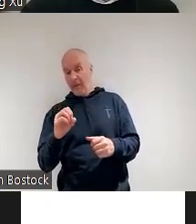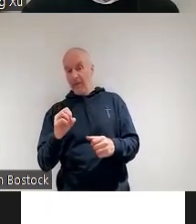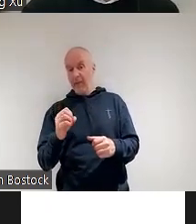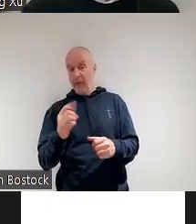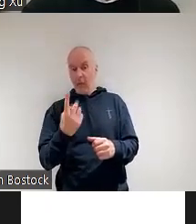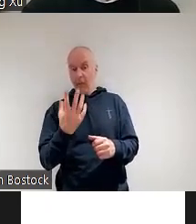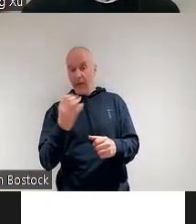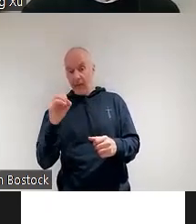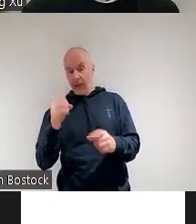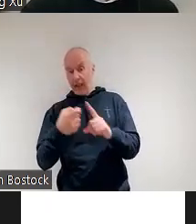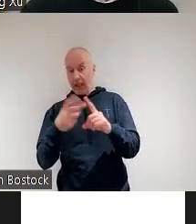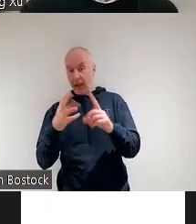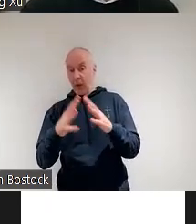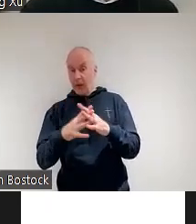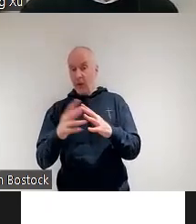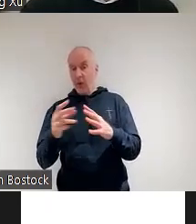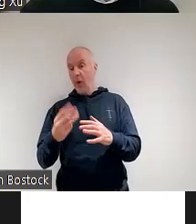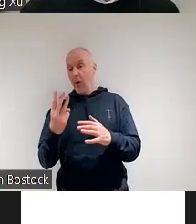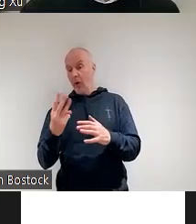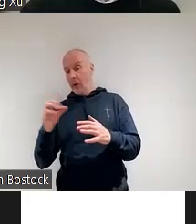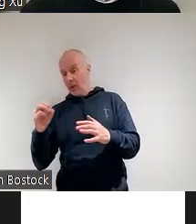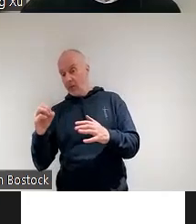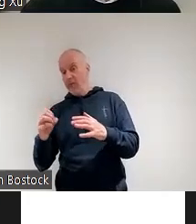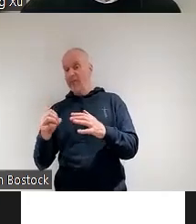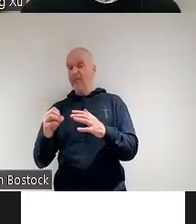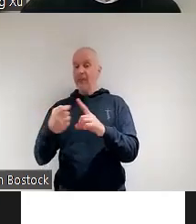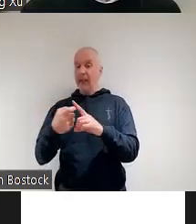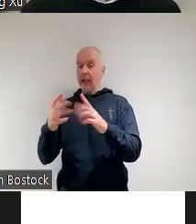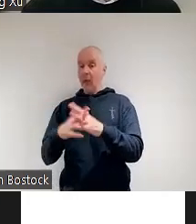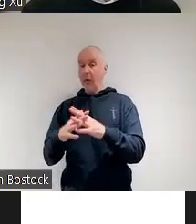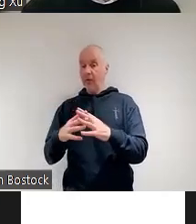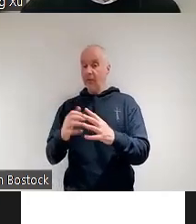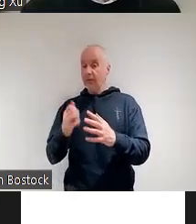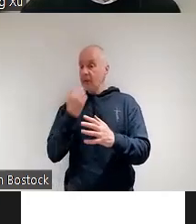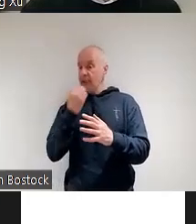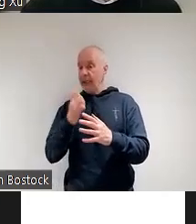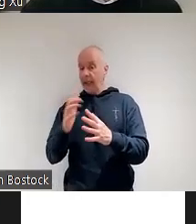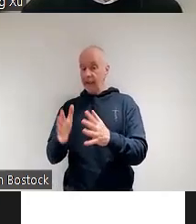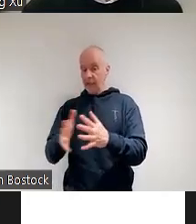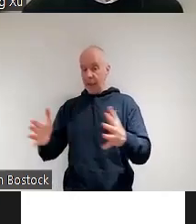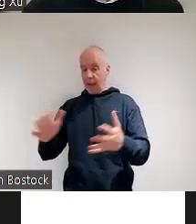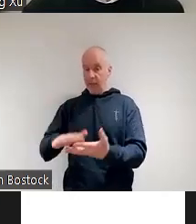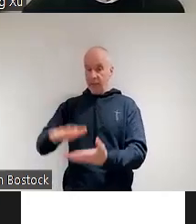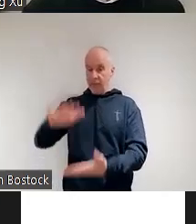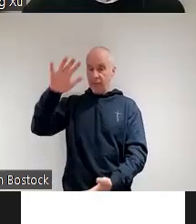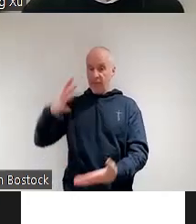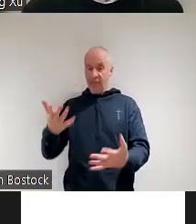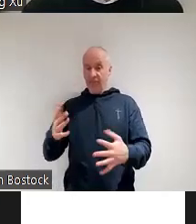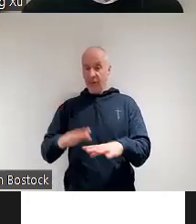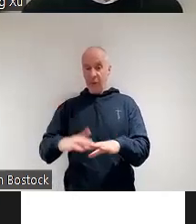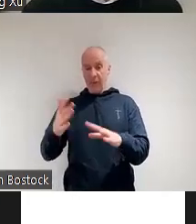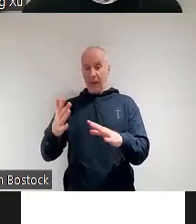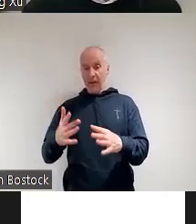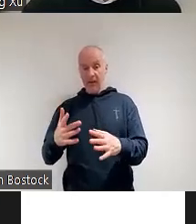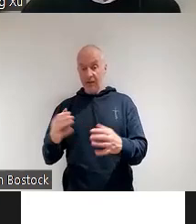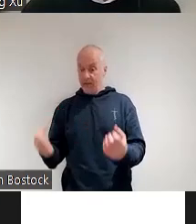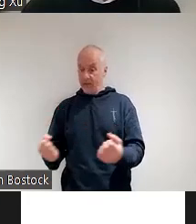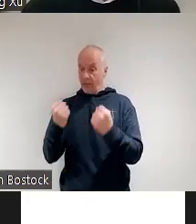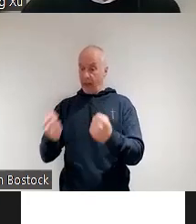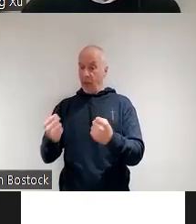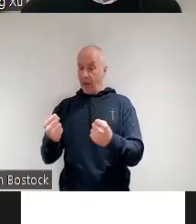DC charger, the size will be different as well, because no matter how great you can make the power